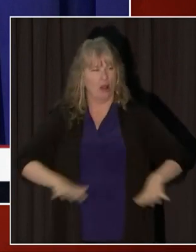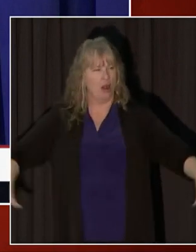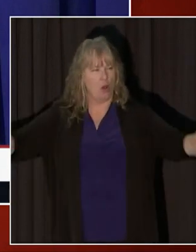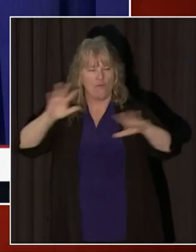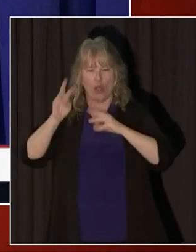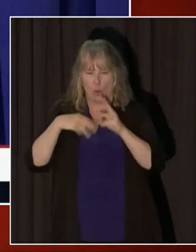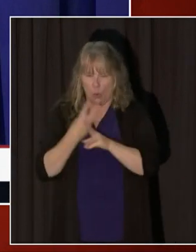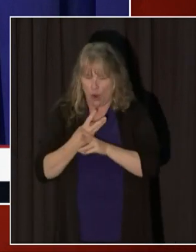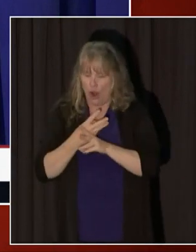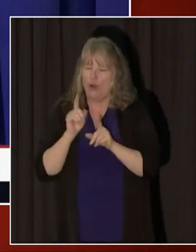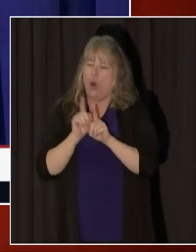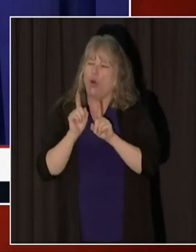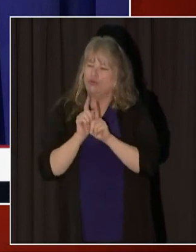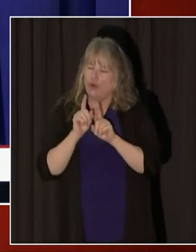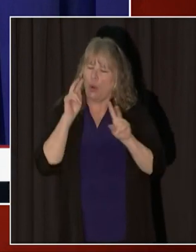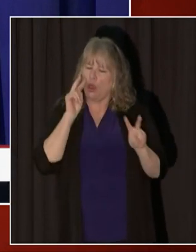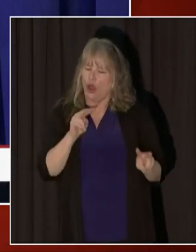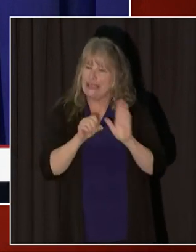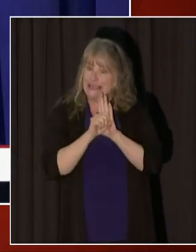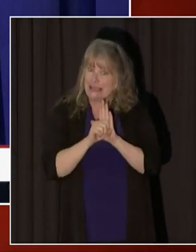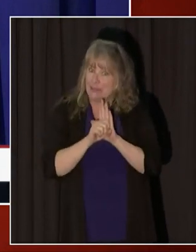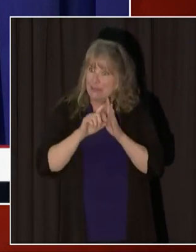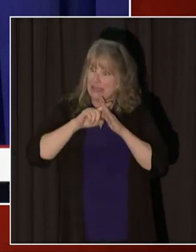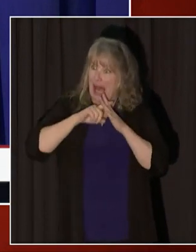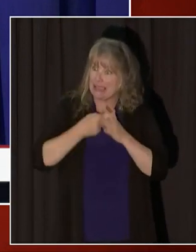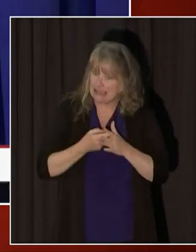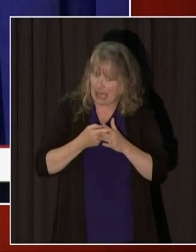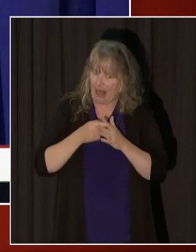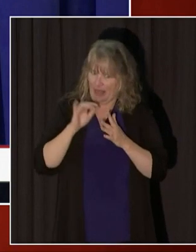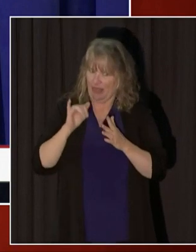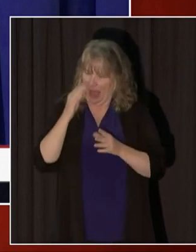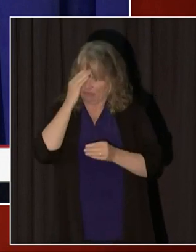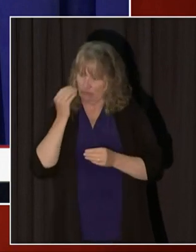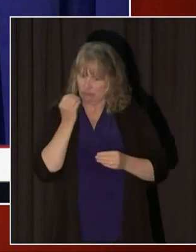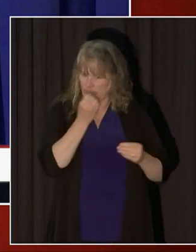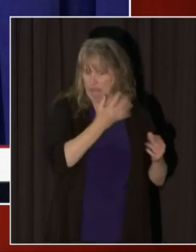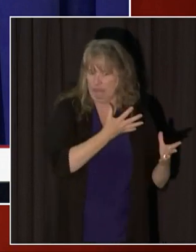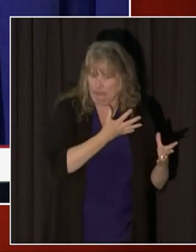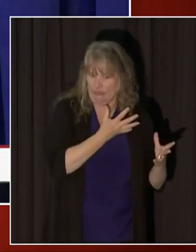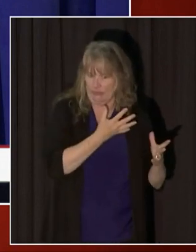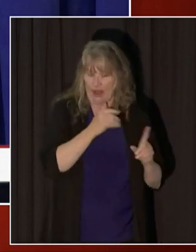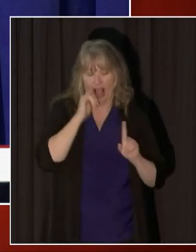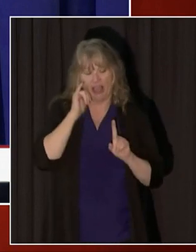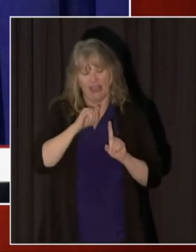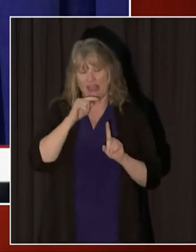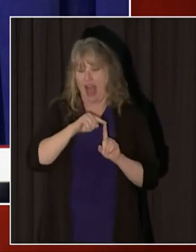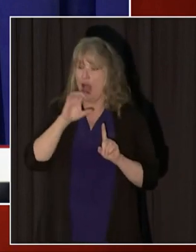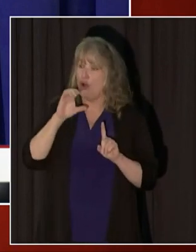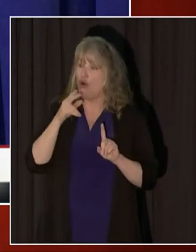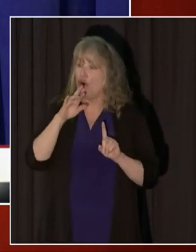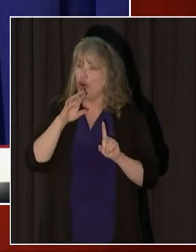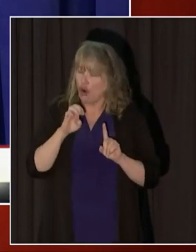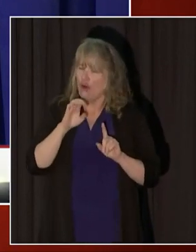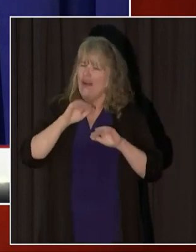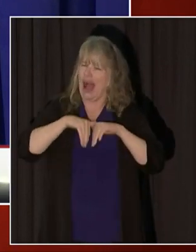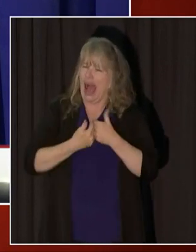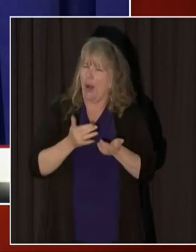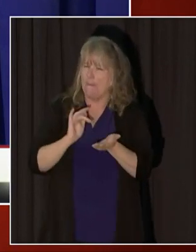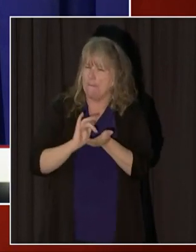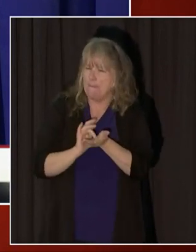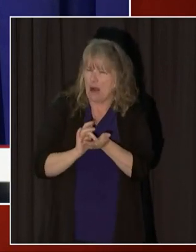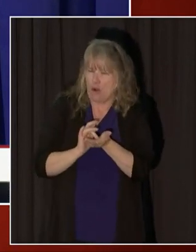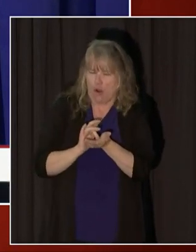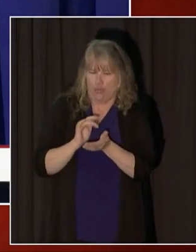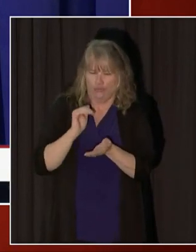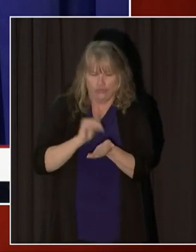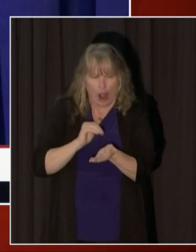symptom onset information that is reported to them. Epi curves are how public health professionals track the presence